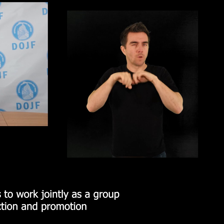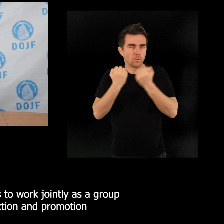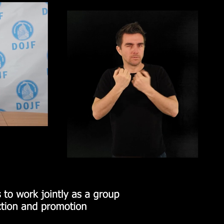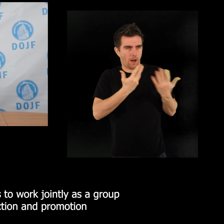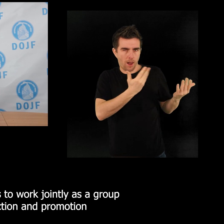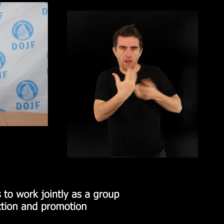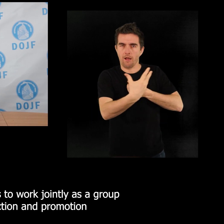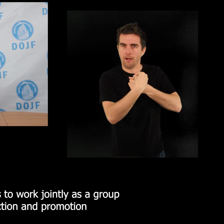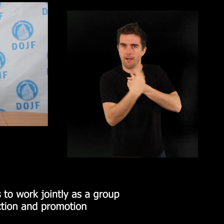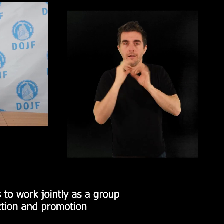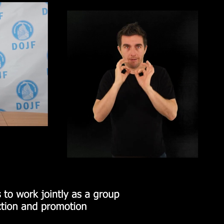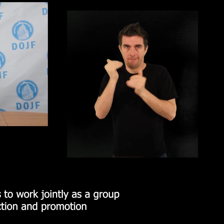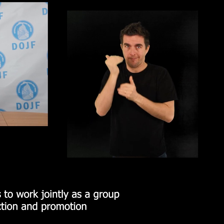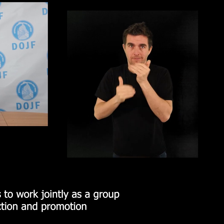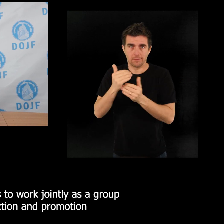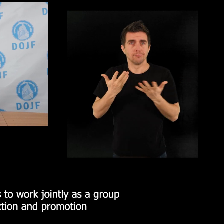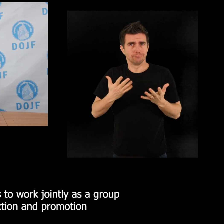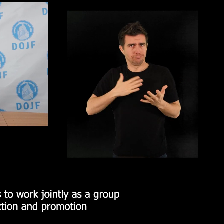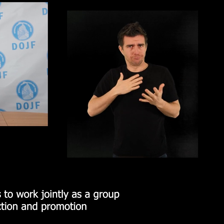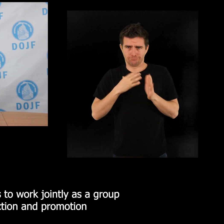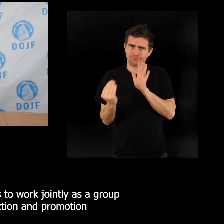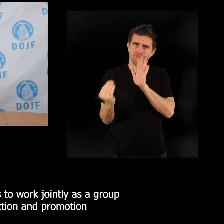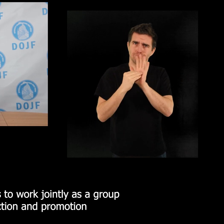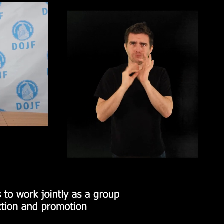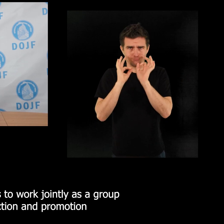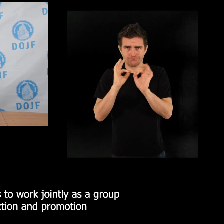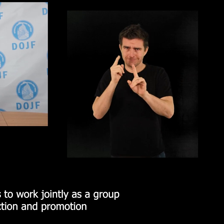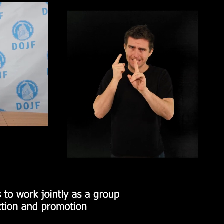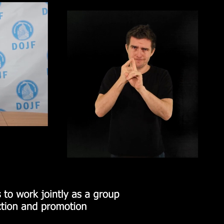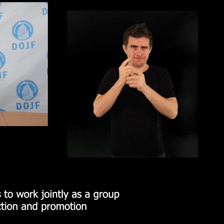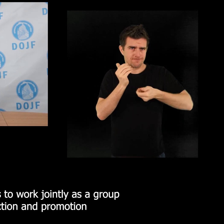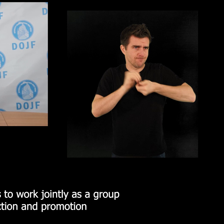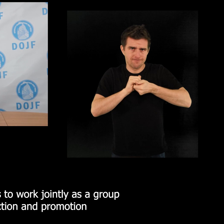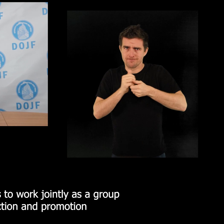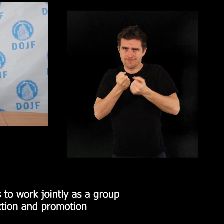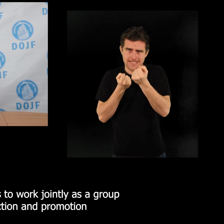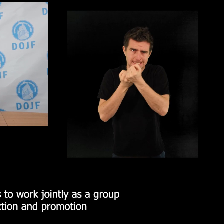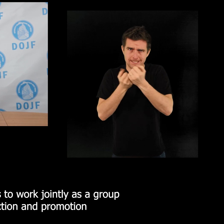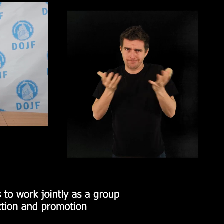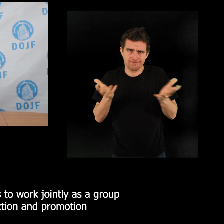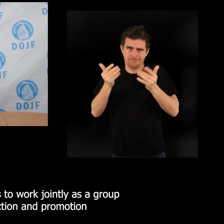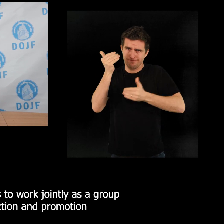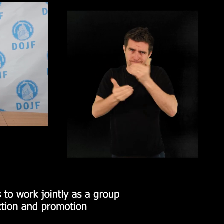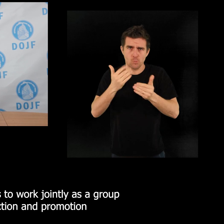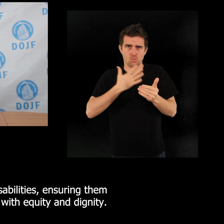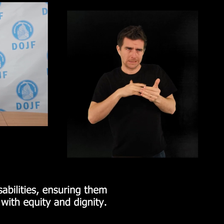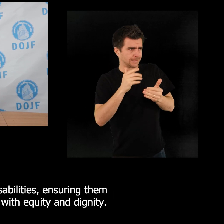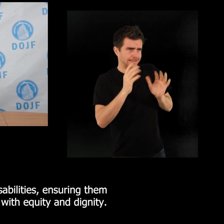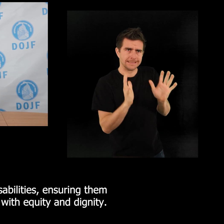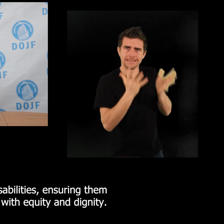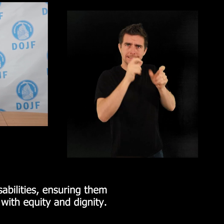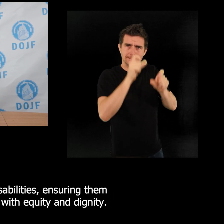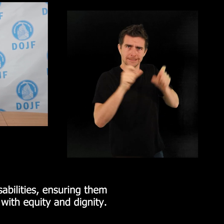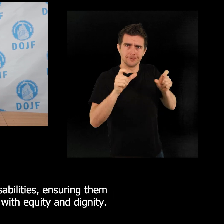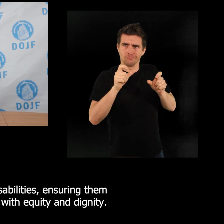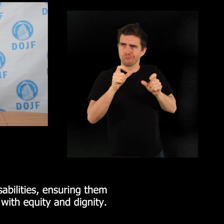DOJP is mandated and aims to work jointly as a group advocating for the protection and promotion of the rights